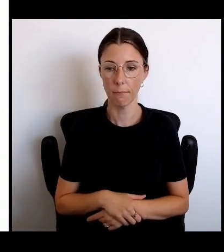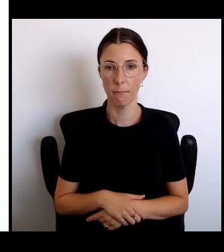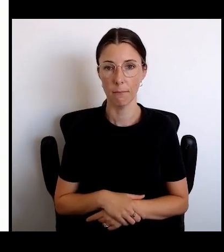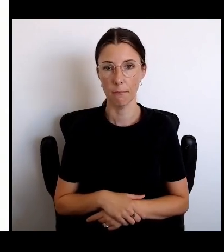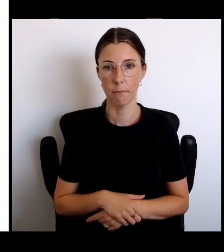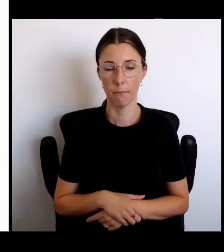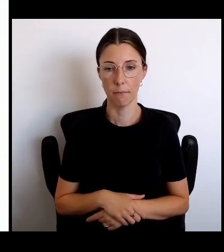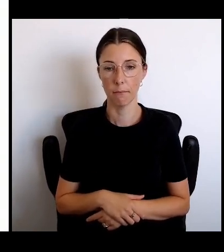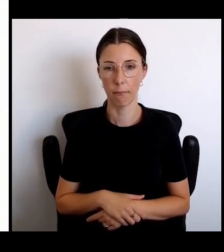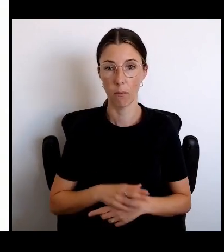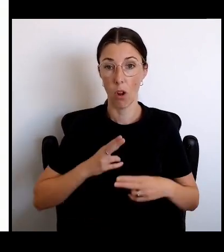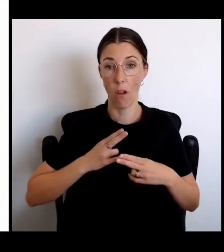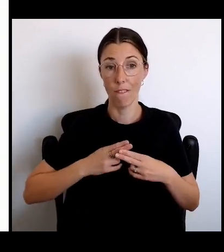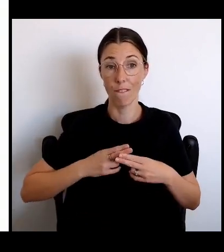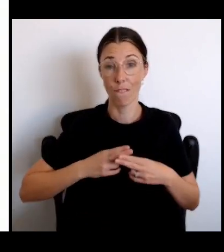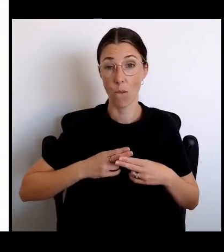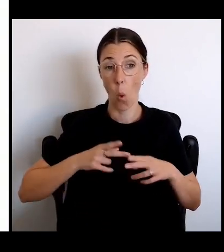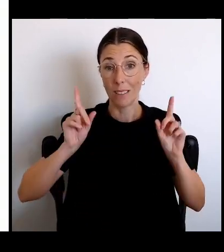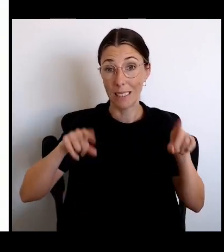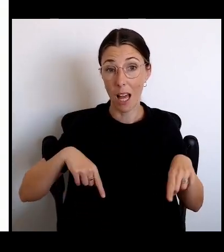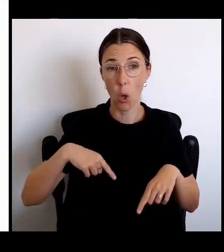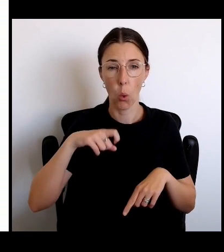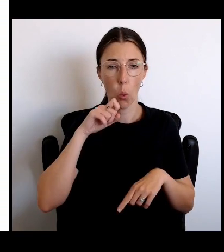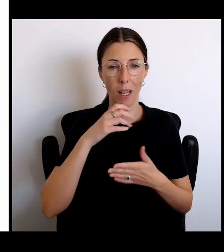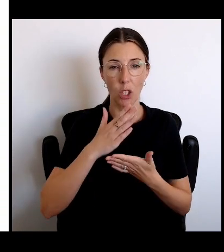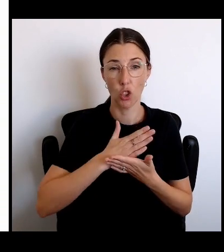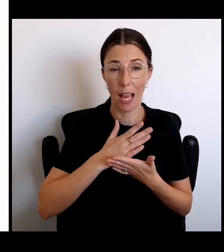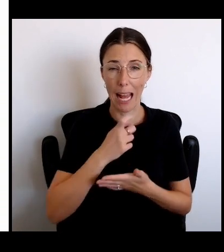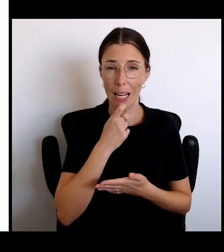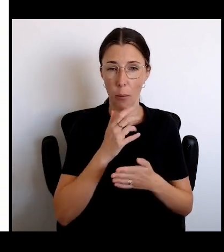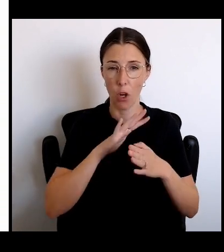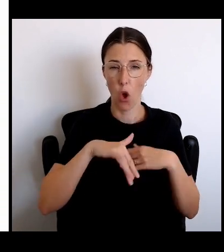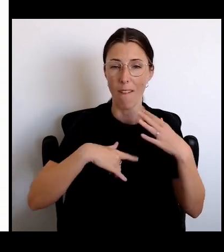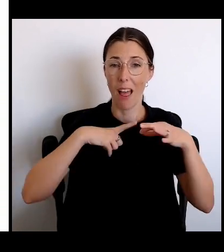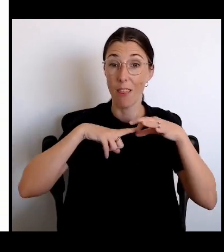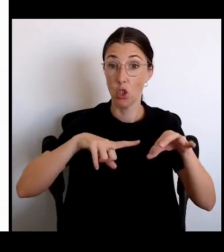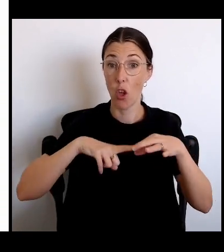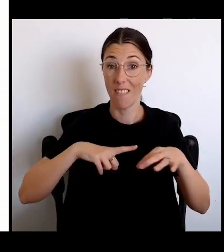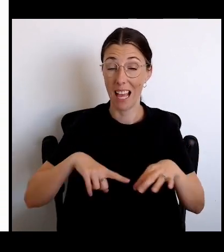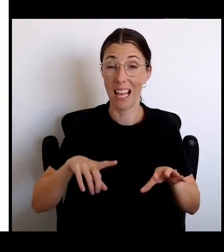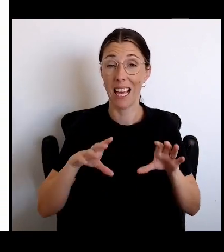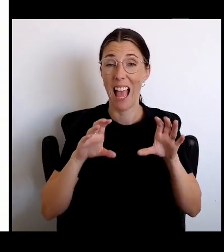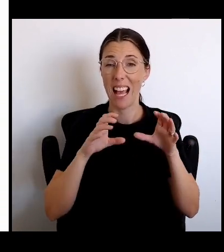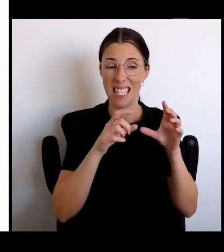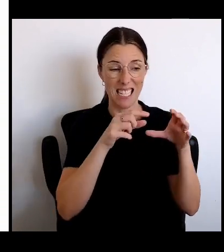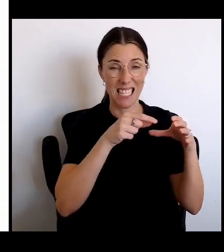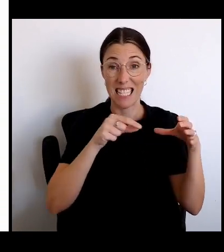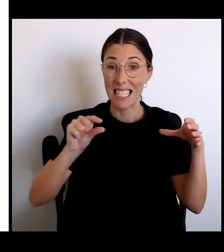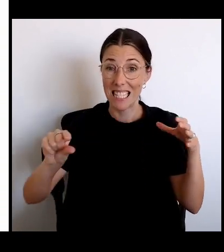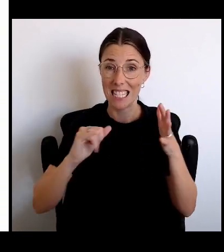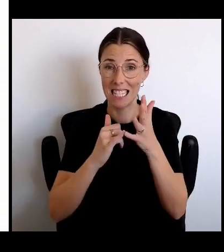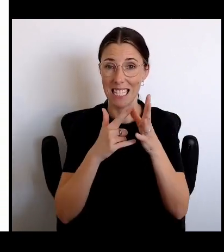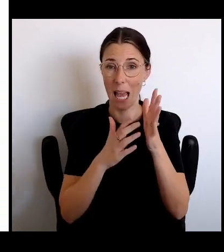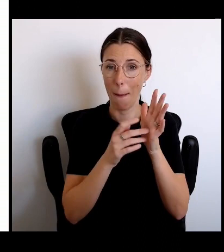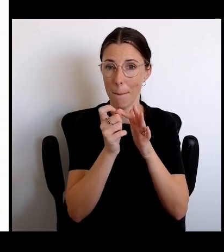So to begin, I'll just share a little bit about the survey sample, because if there's any researchers around the room, they always want to